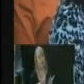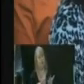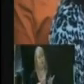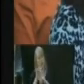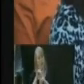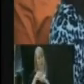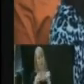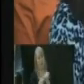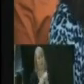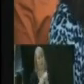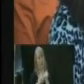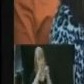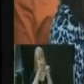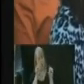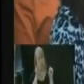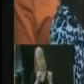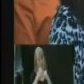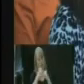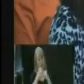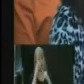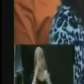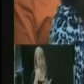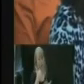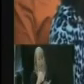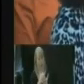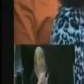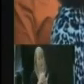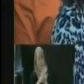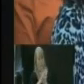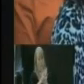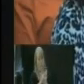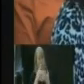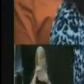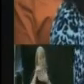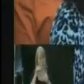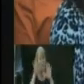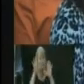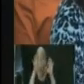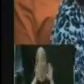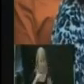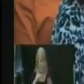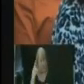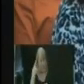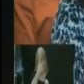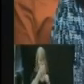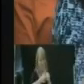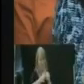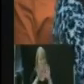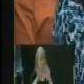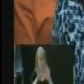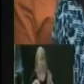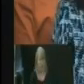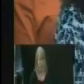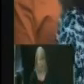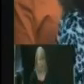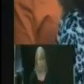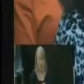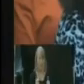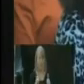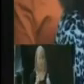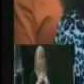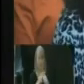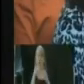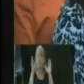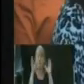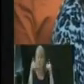support structure will help our schools achieve our goals of excellence for every child. First of all, one of the goals is to focus